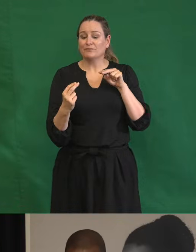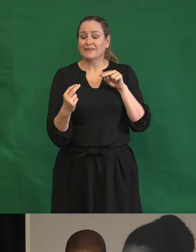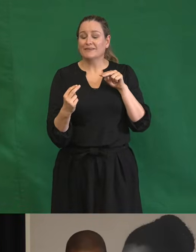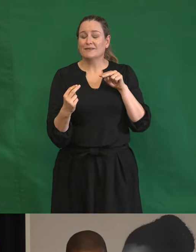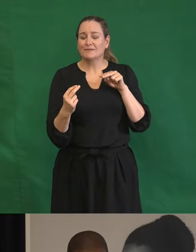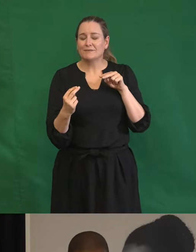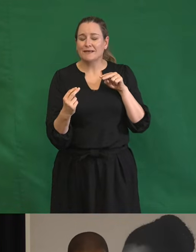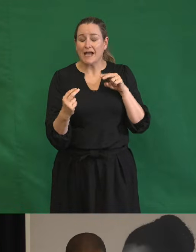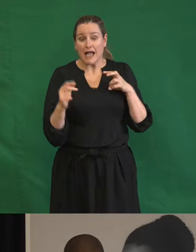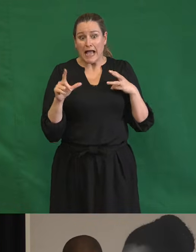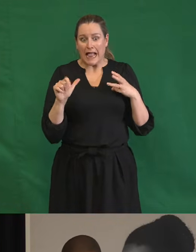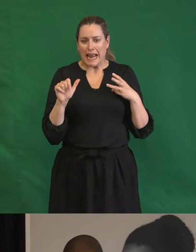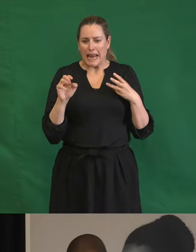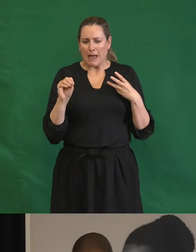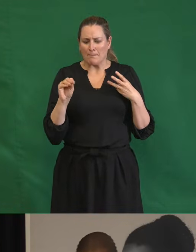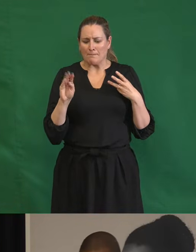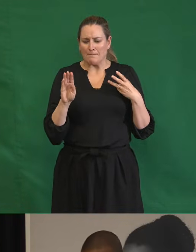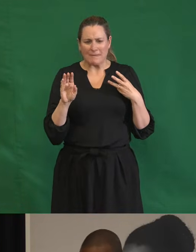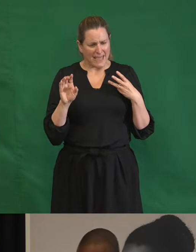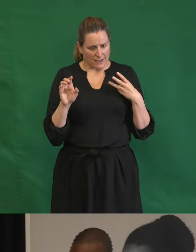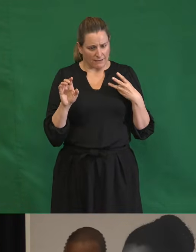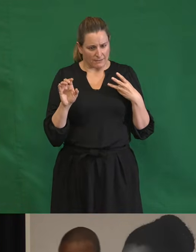it's been a long day.